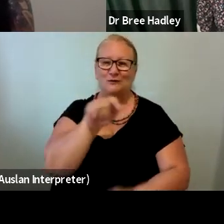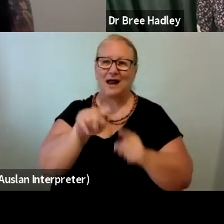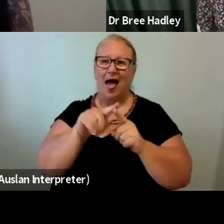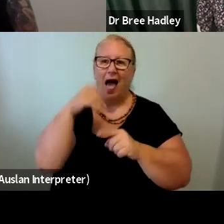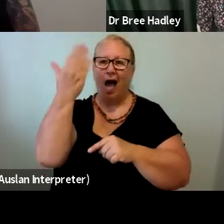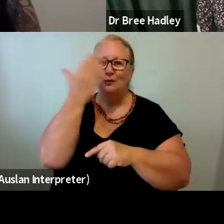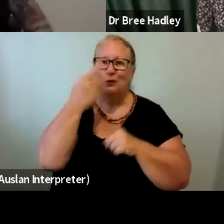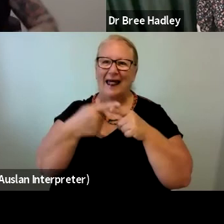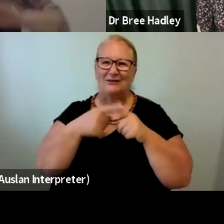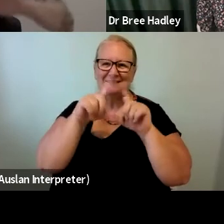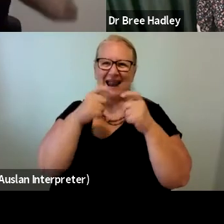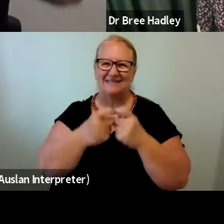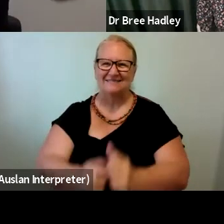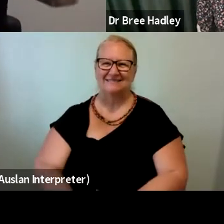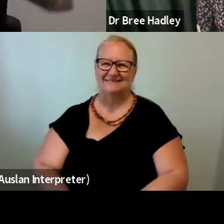class.